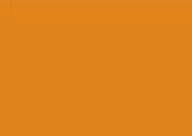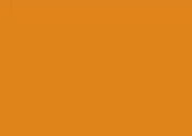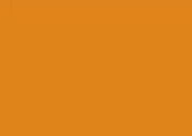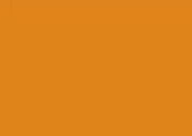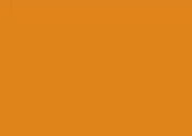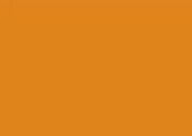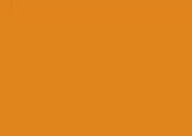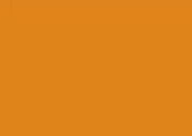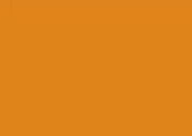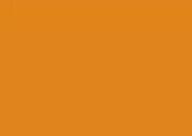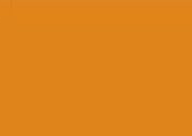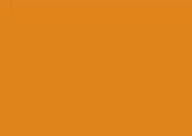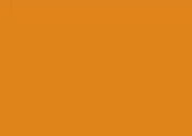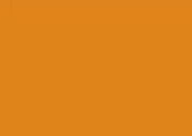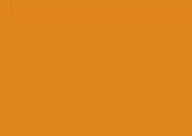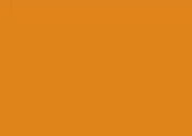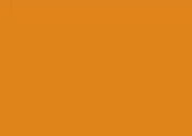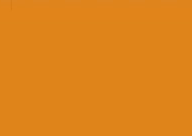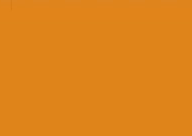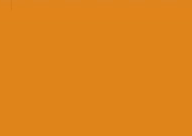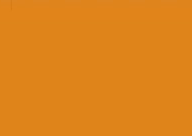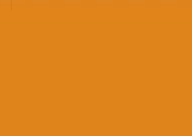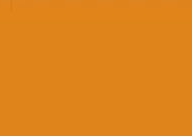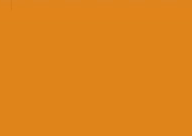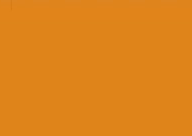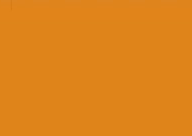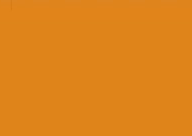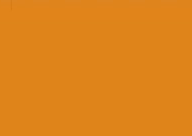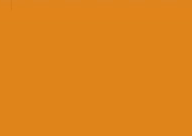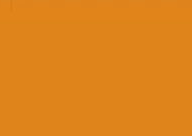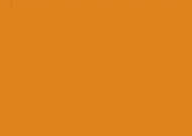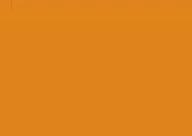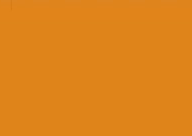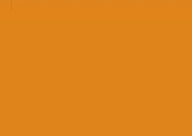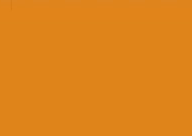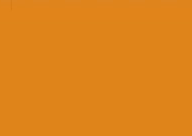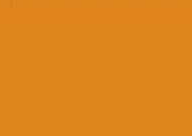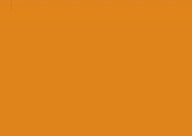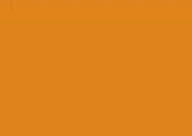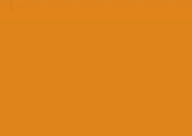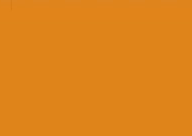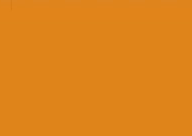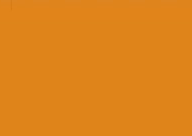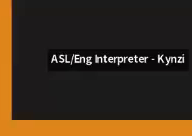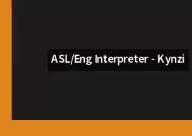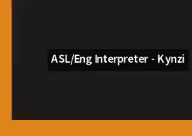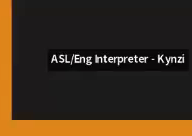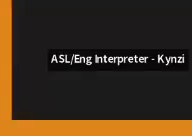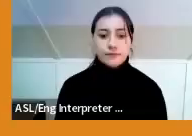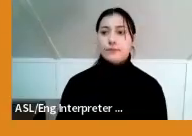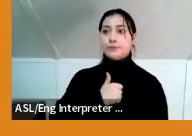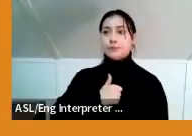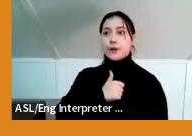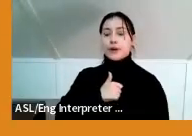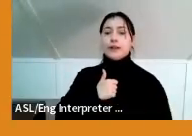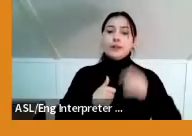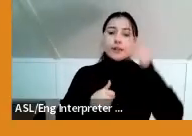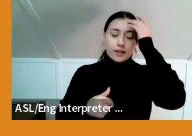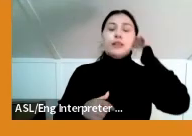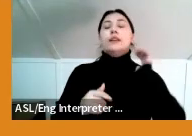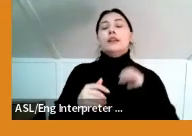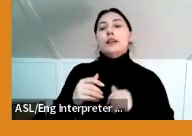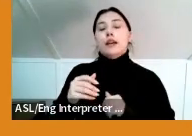museum exists. But within the context of the university, the art museum is a